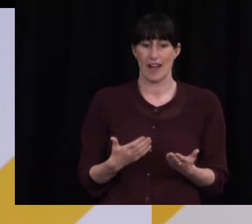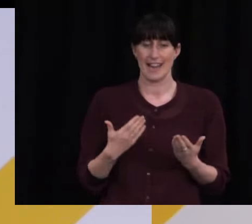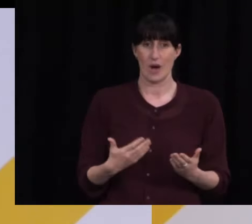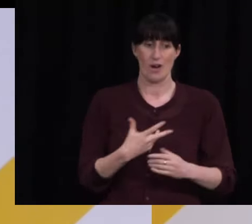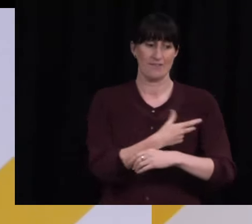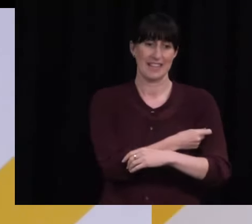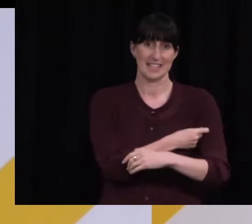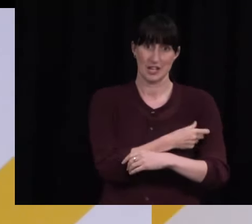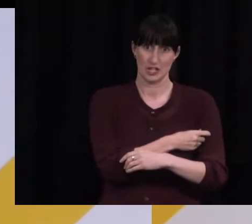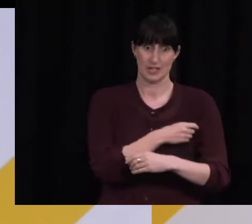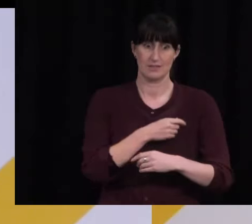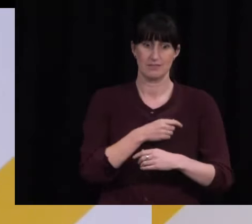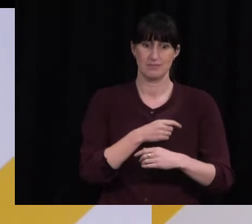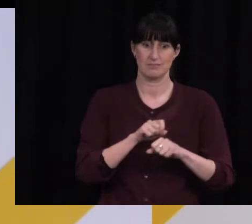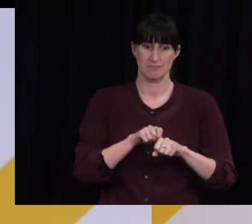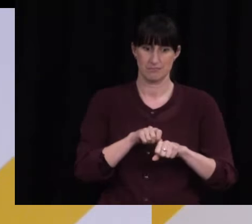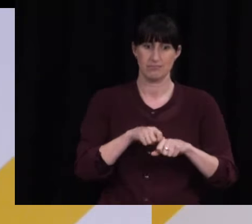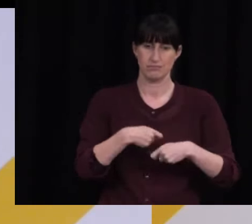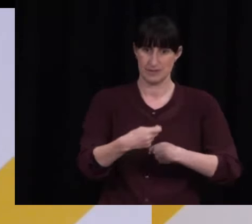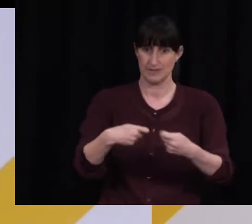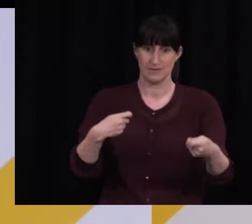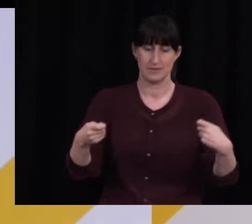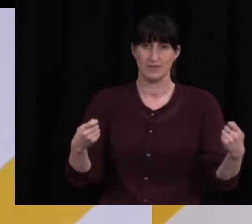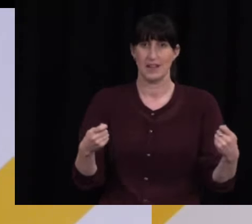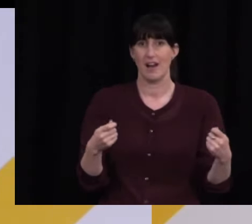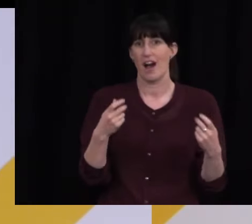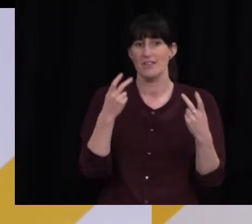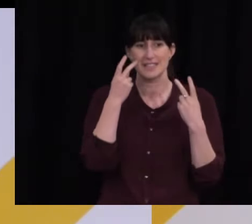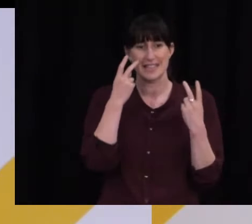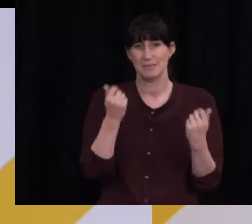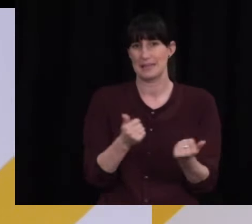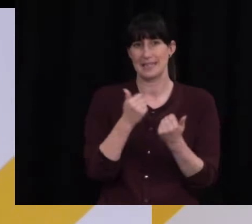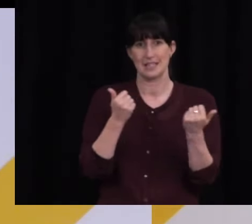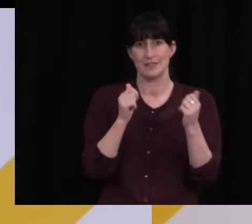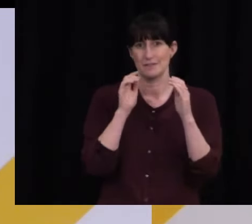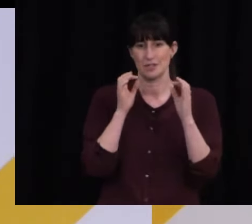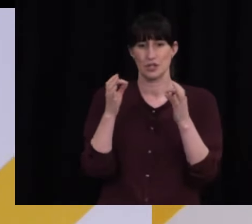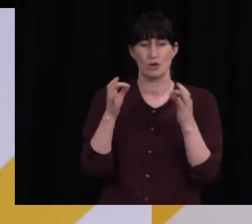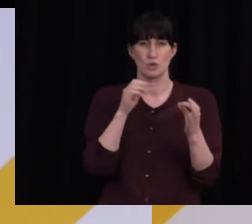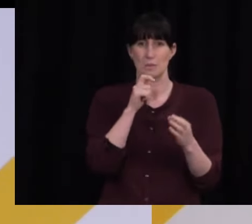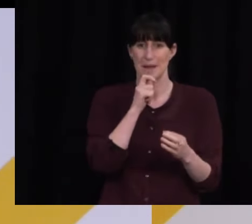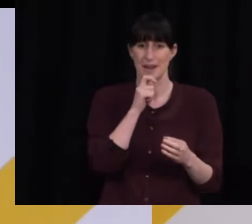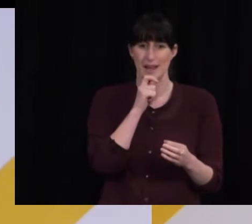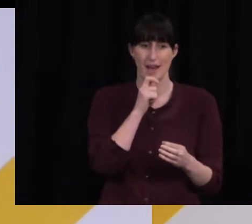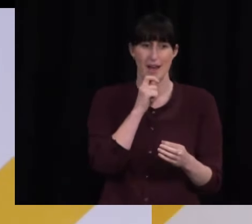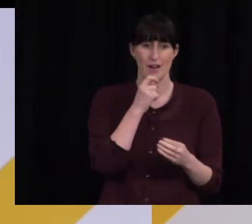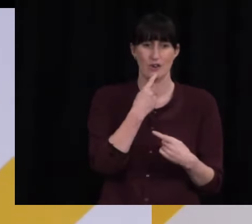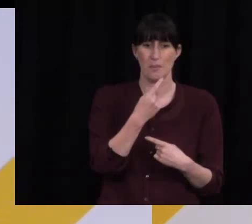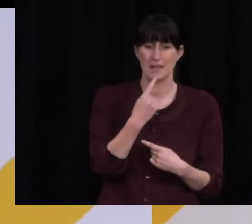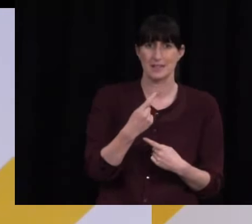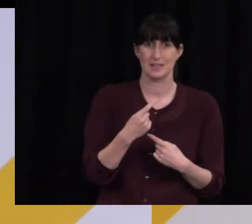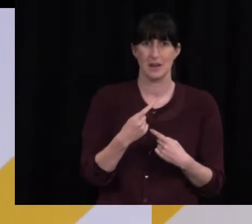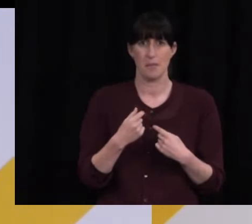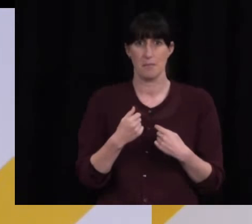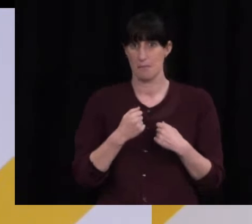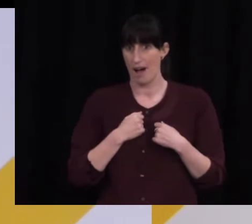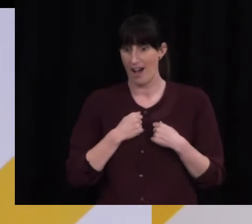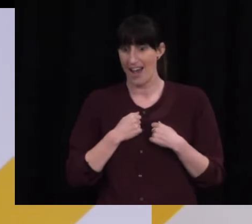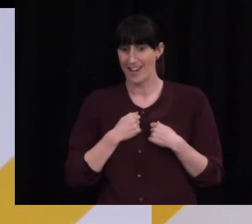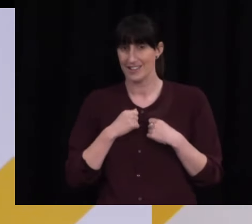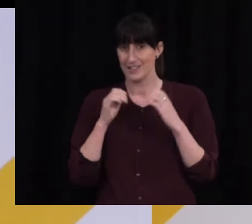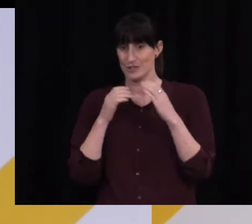ramps up, yes, I see more of it across the board on social media, not just my channels. I see it in live streams. I see